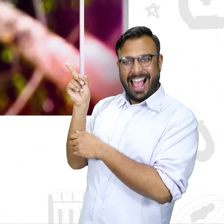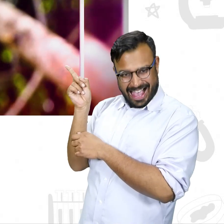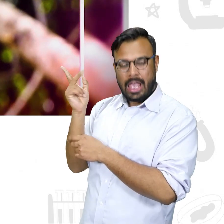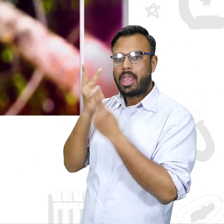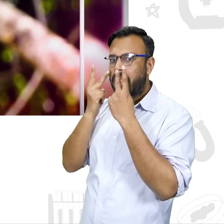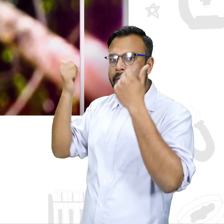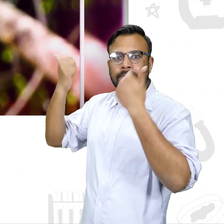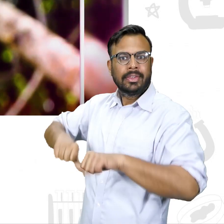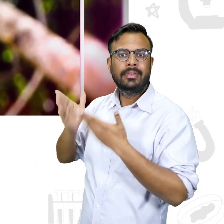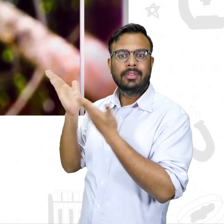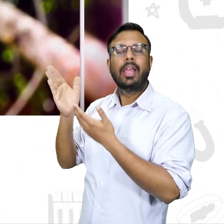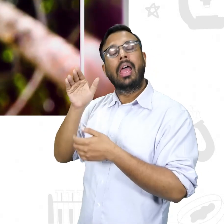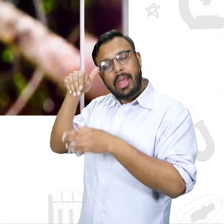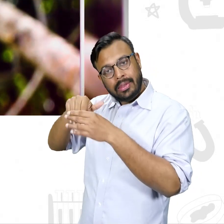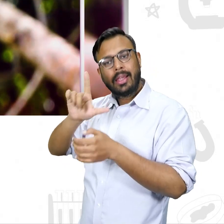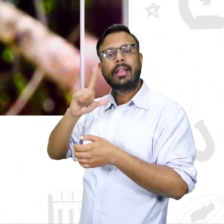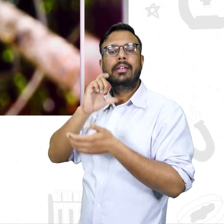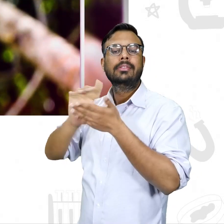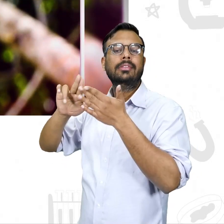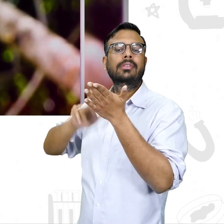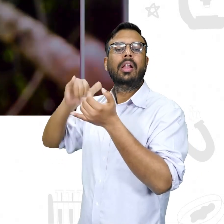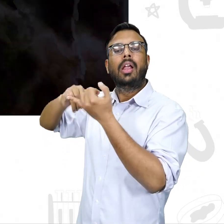camouflaged among the lichens and invisible.